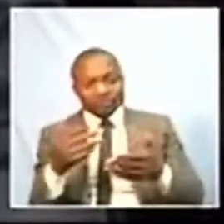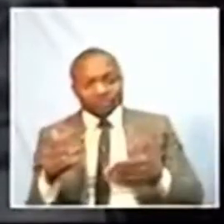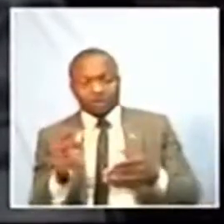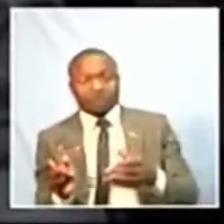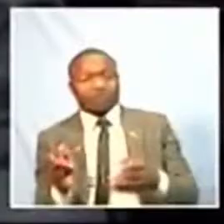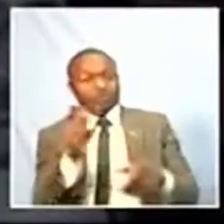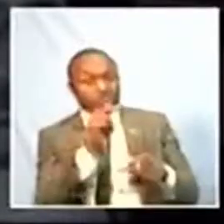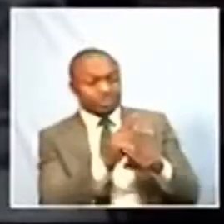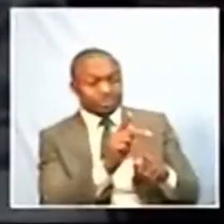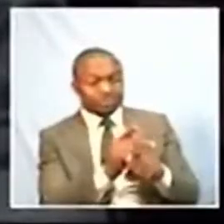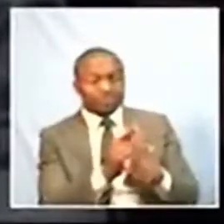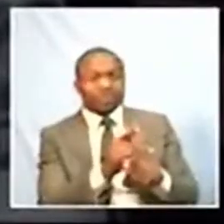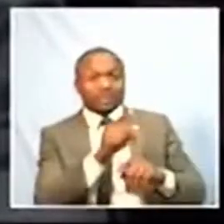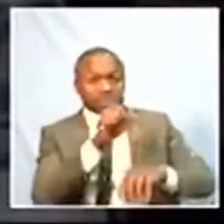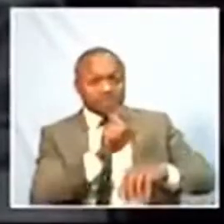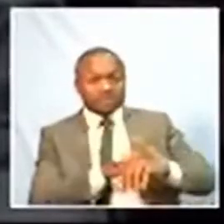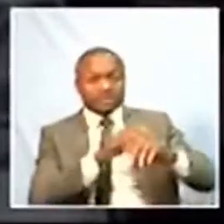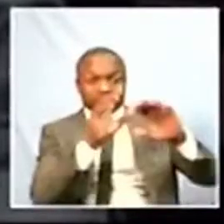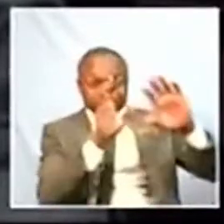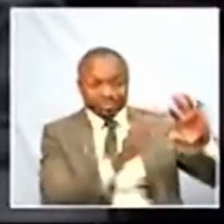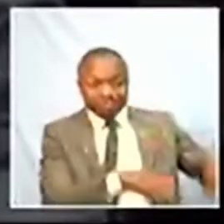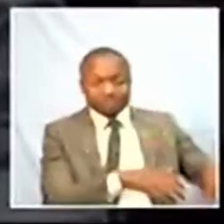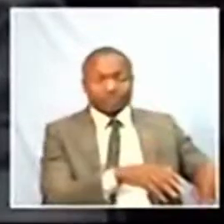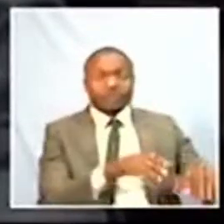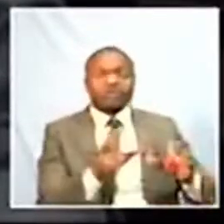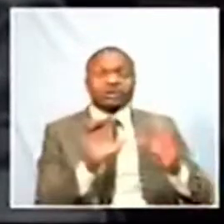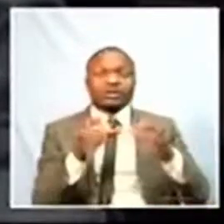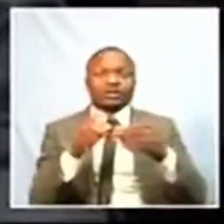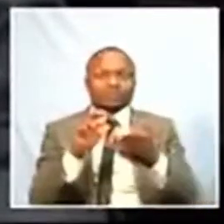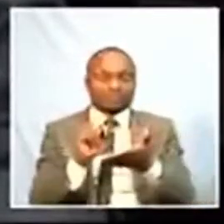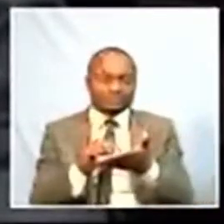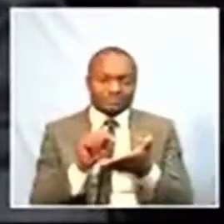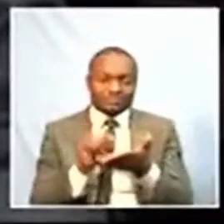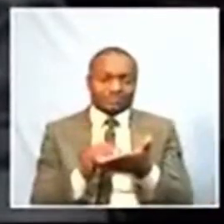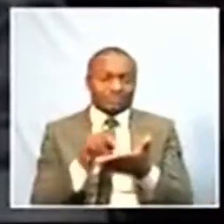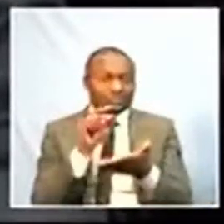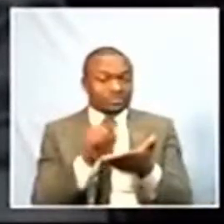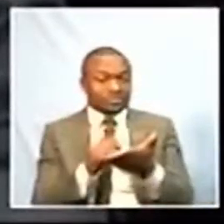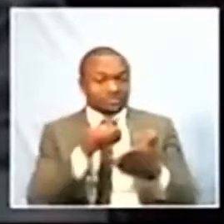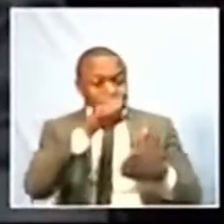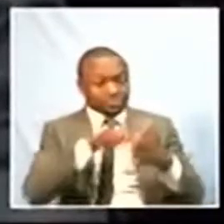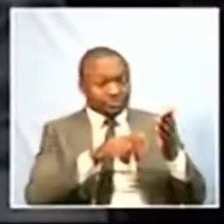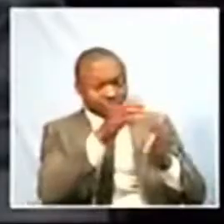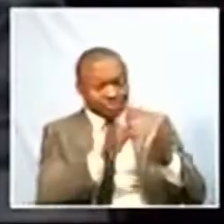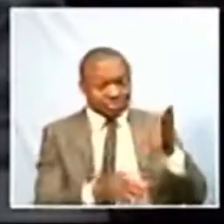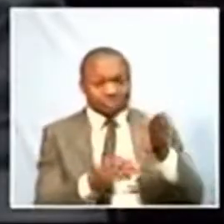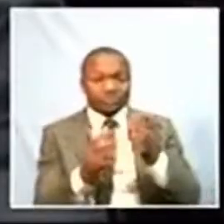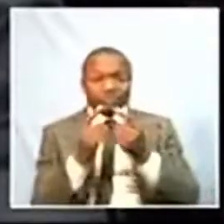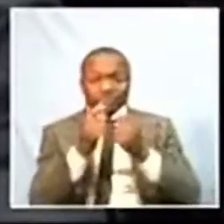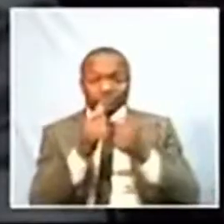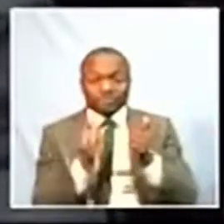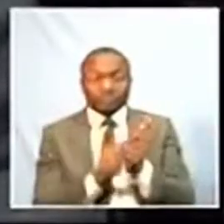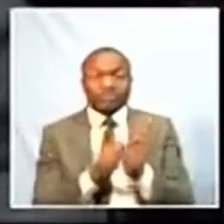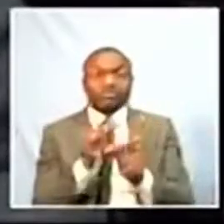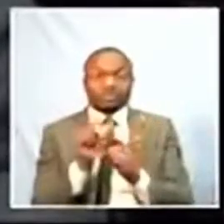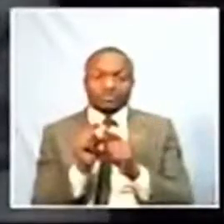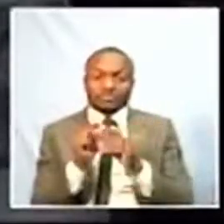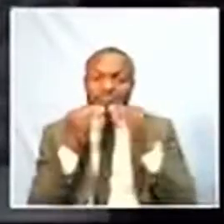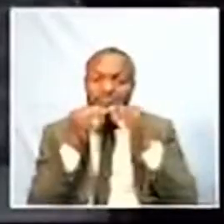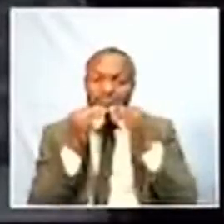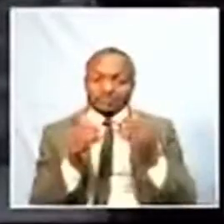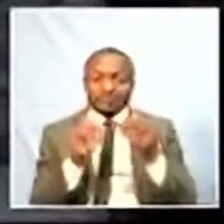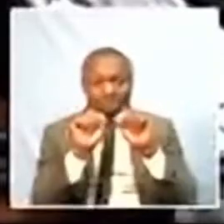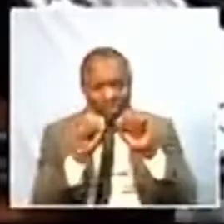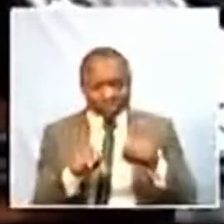because as I left the council in November. So maybe on this quotation is talking of December. So maybe right. they have one apportion. Thank you very much.